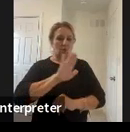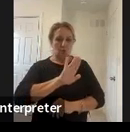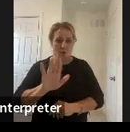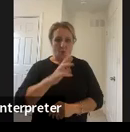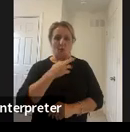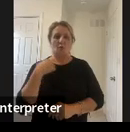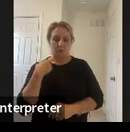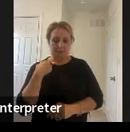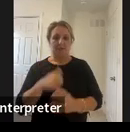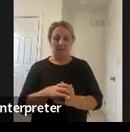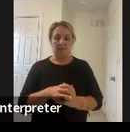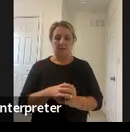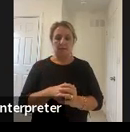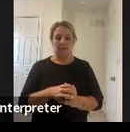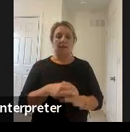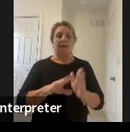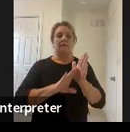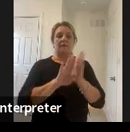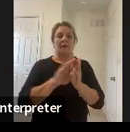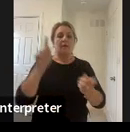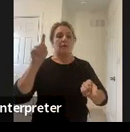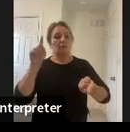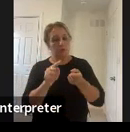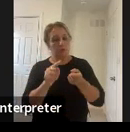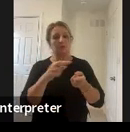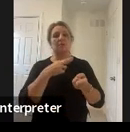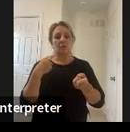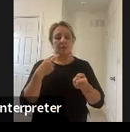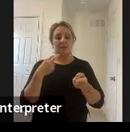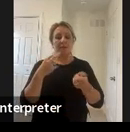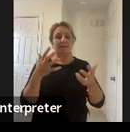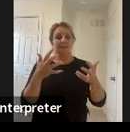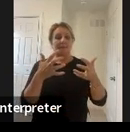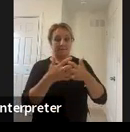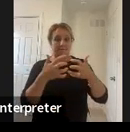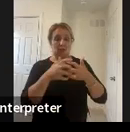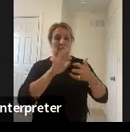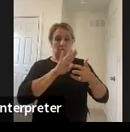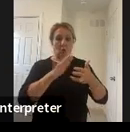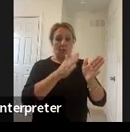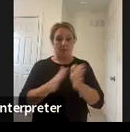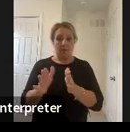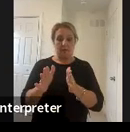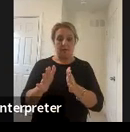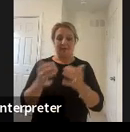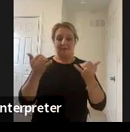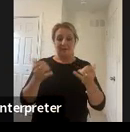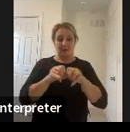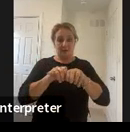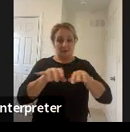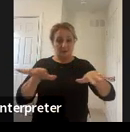monkeypox and develop your risk reduction plan that fits you. Right now, the spread of